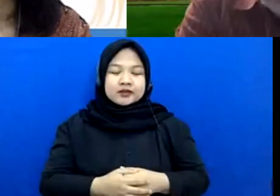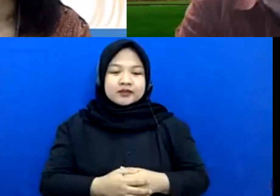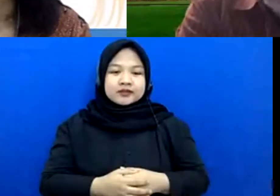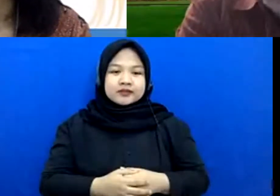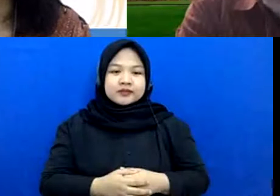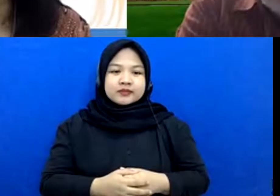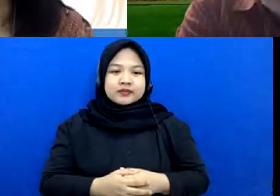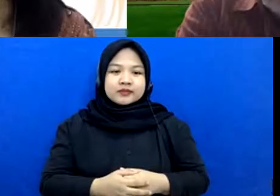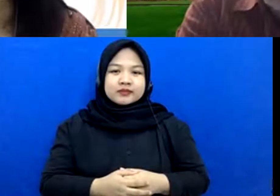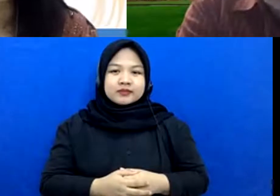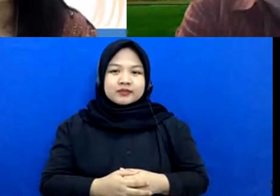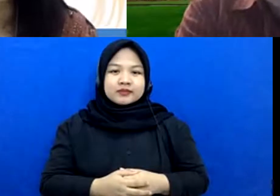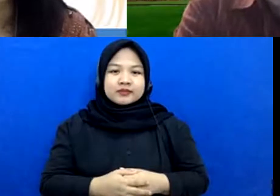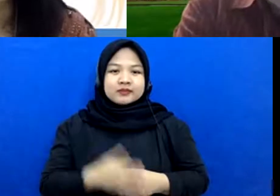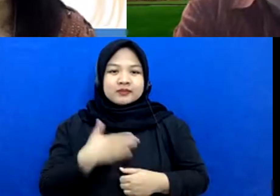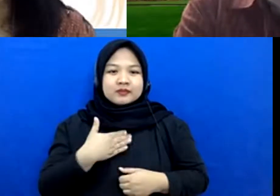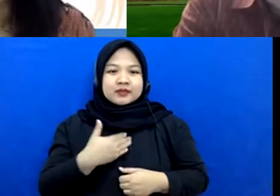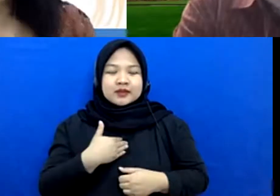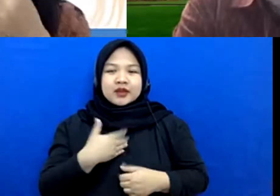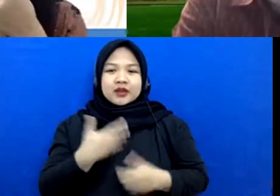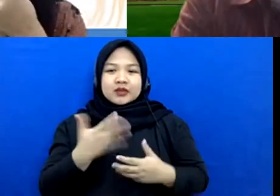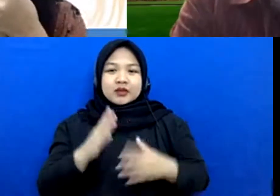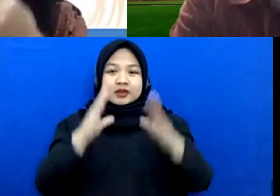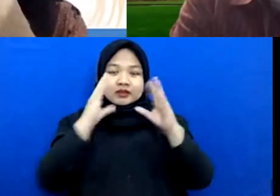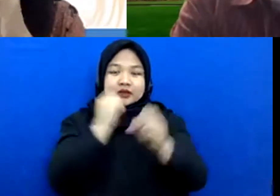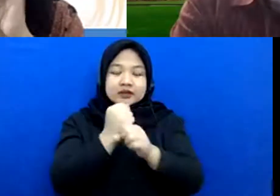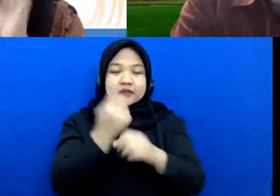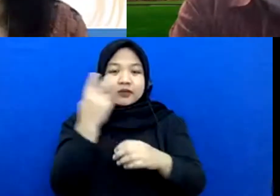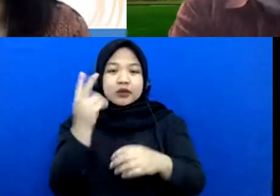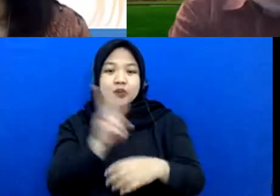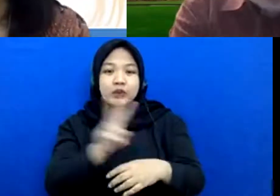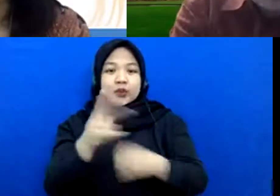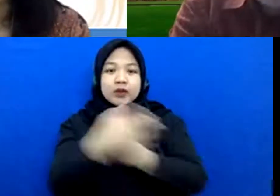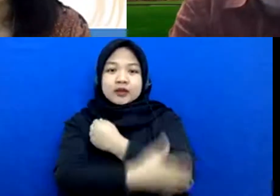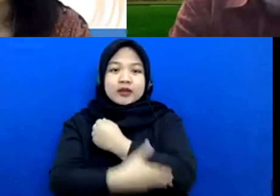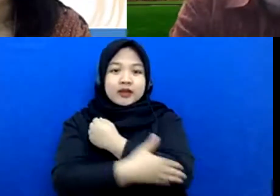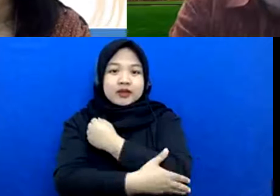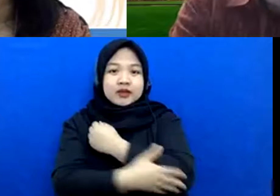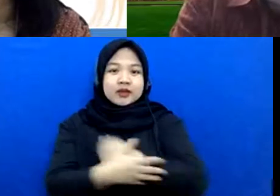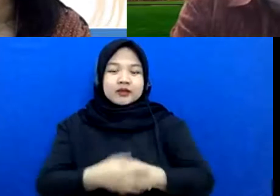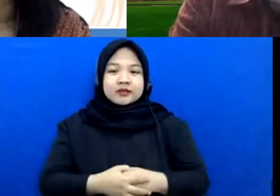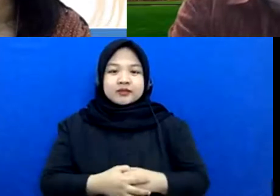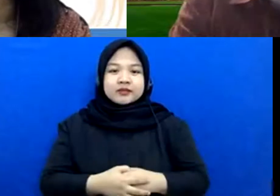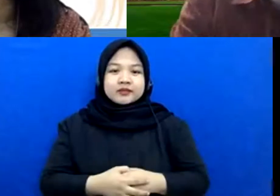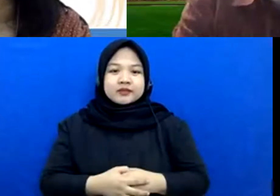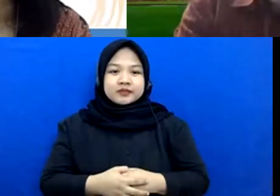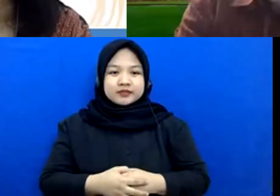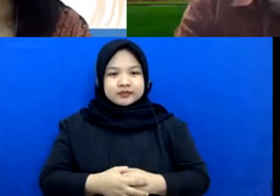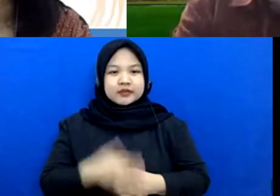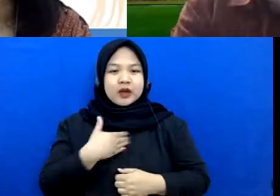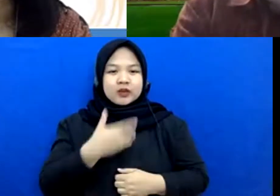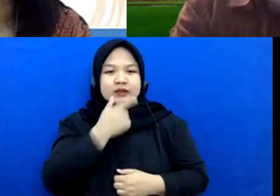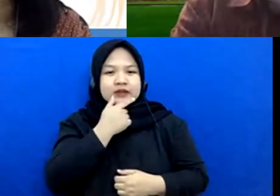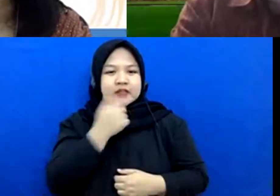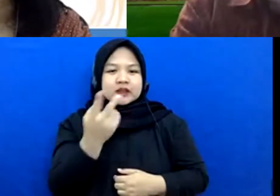think you're very bold doing it across 2 countries. So I'm assuming who I know is helping out